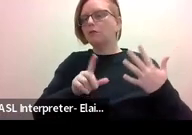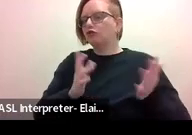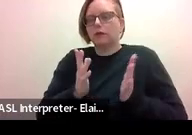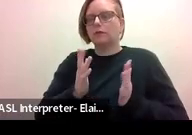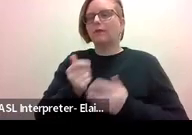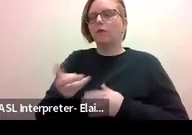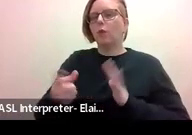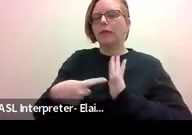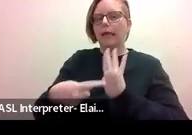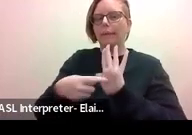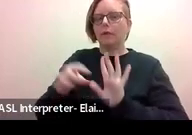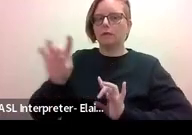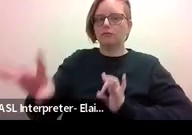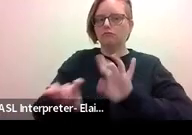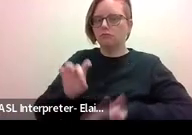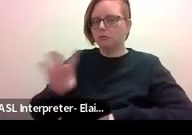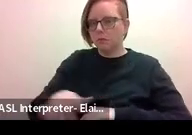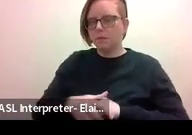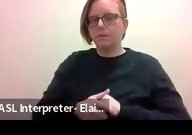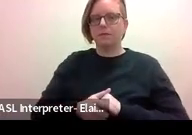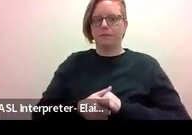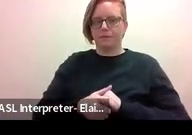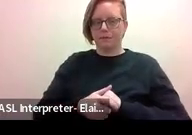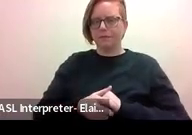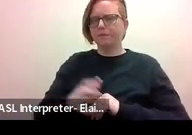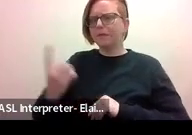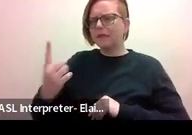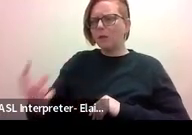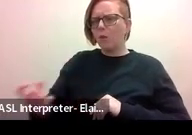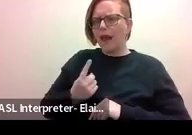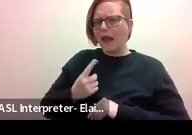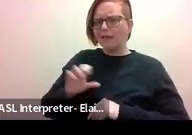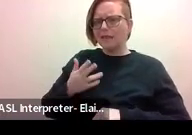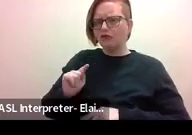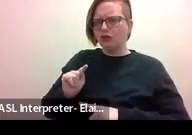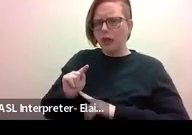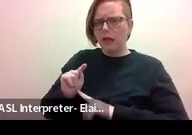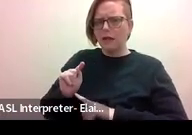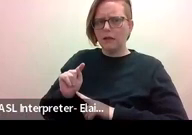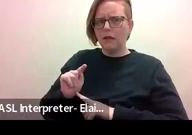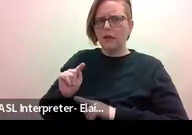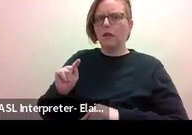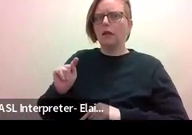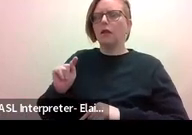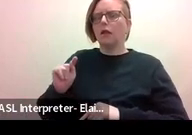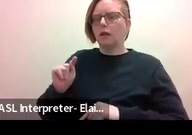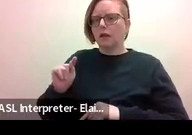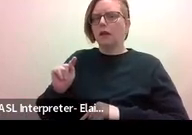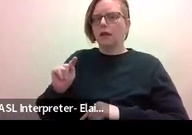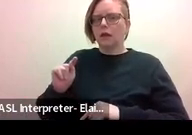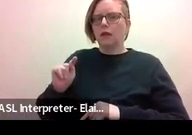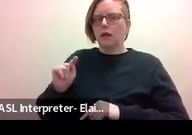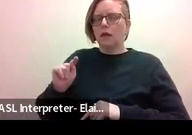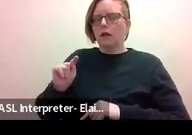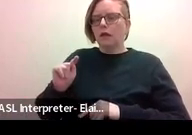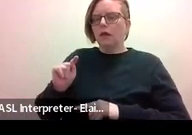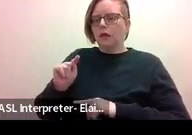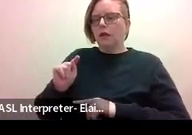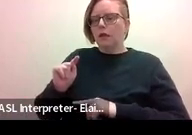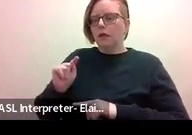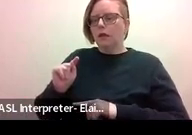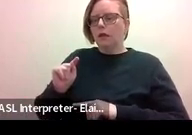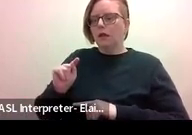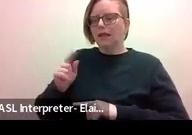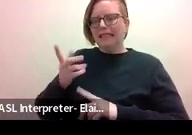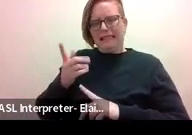suggestions. I know there was a question in the chat about that. And I was hoping maybe I could lean on Jennifer a little bit, because